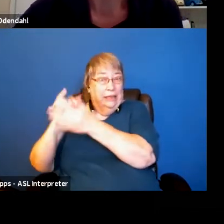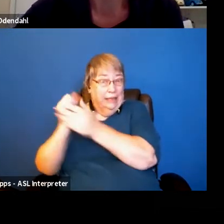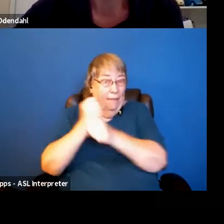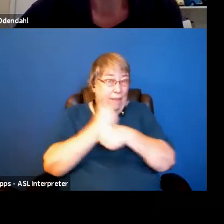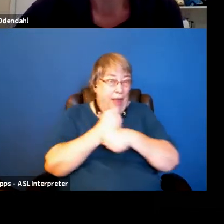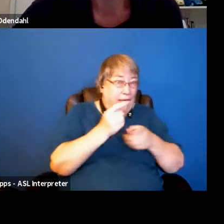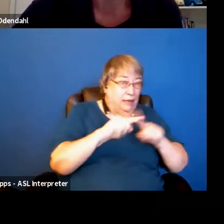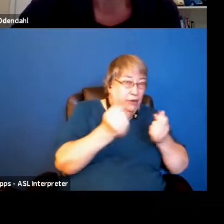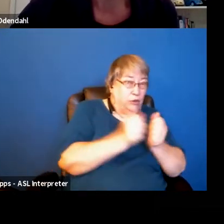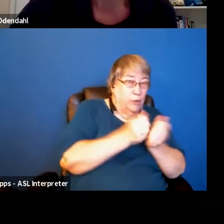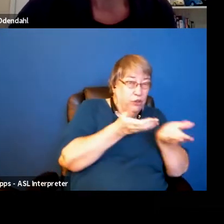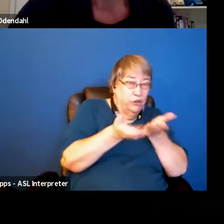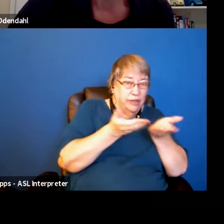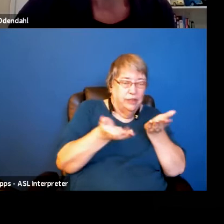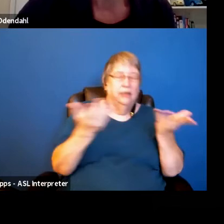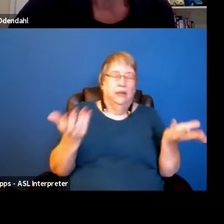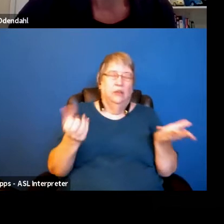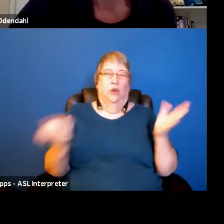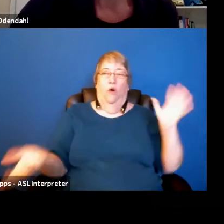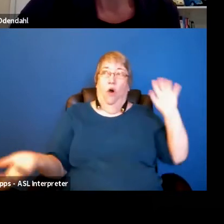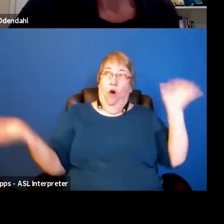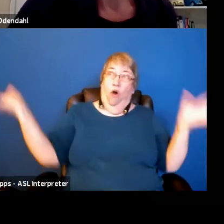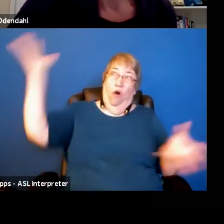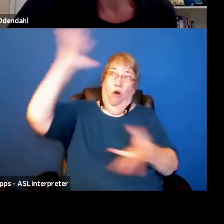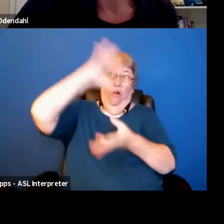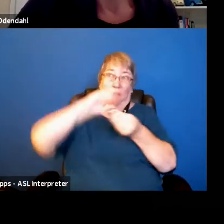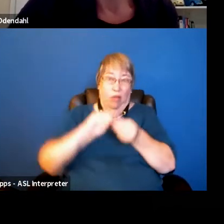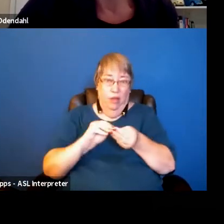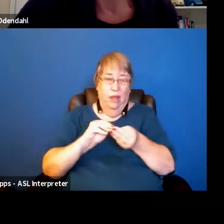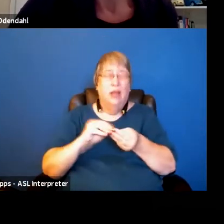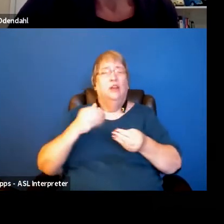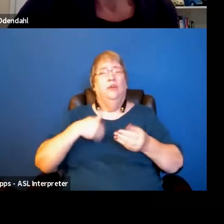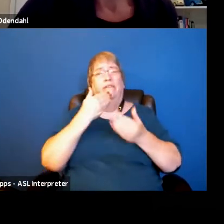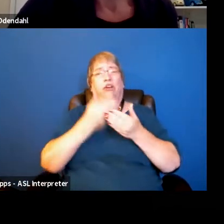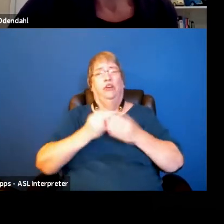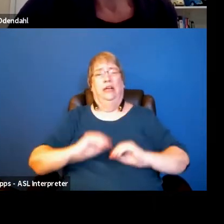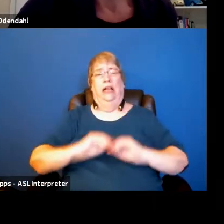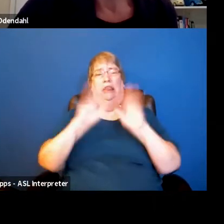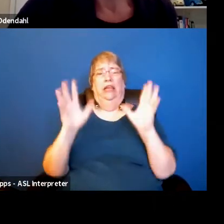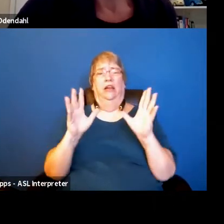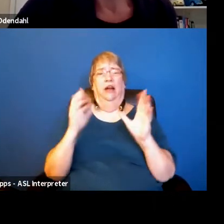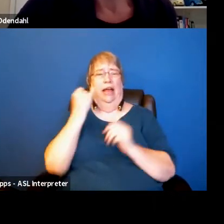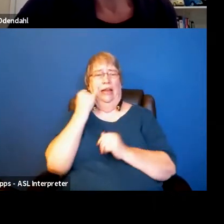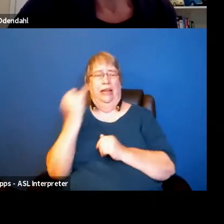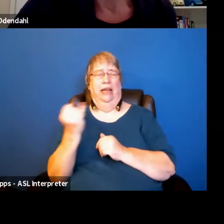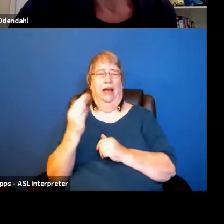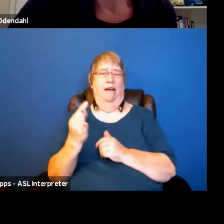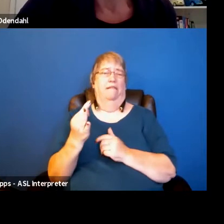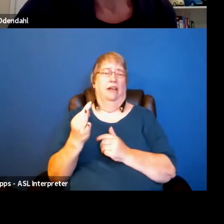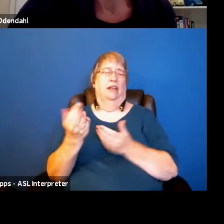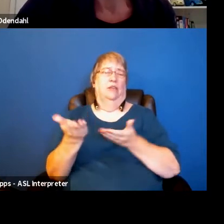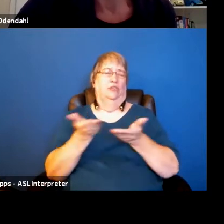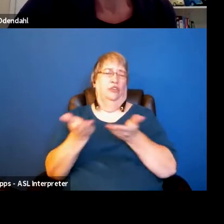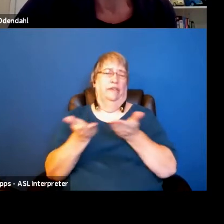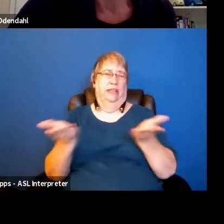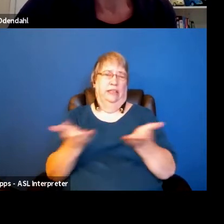to create a picture of the behavioral health system and need in Colorado, and to identify to what extent there